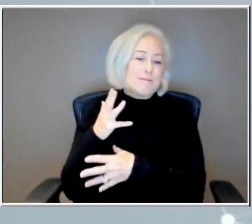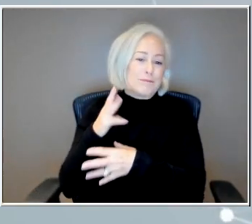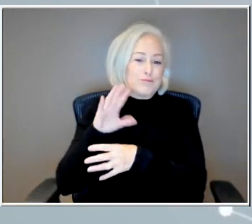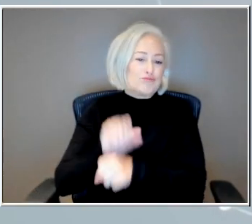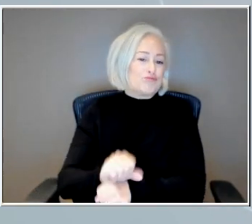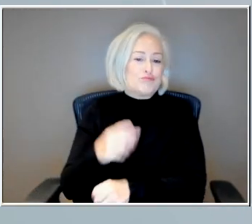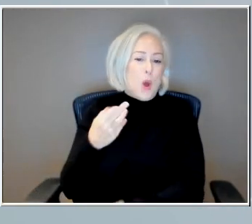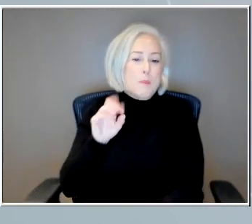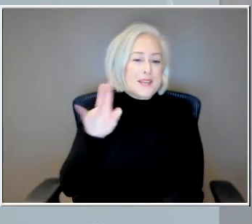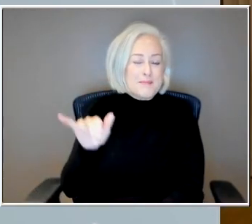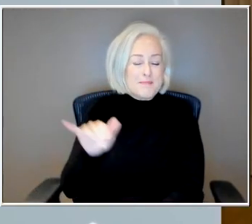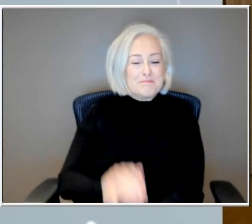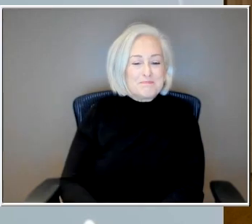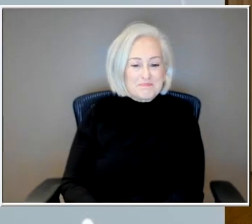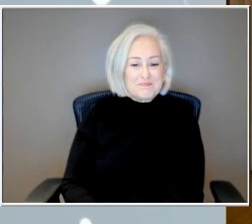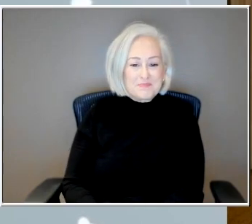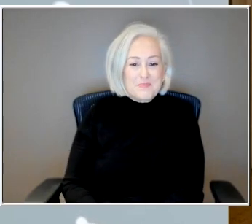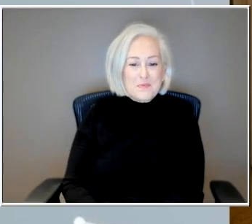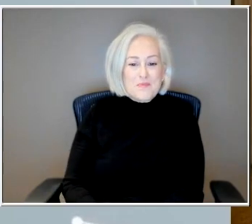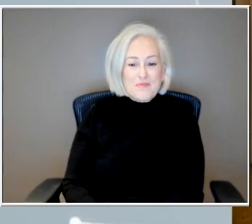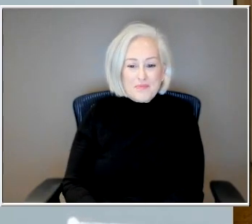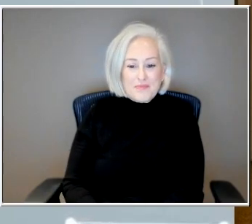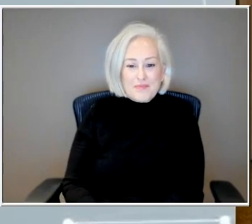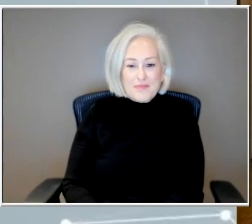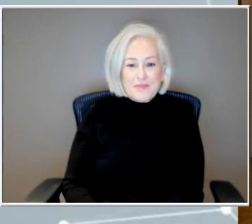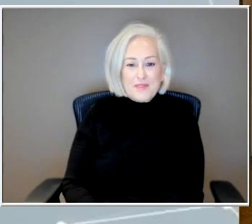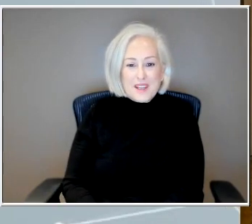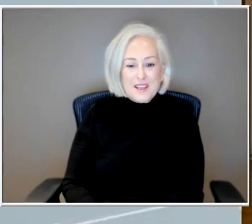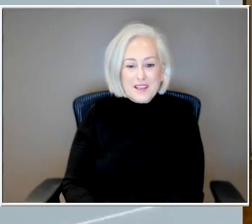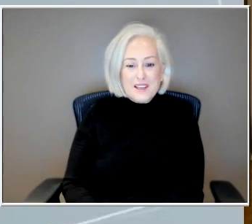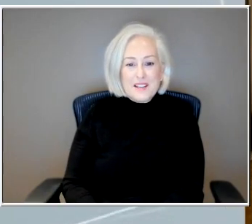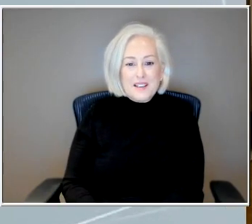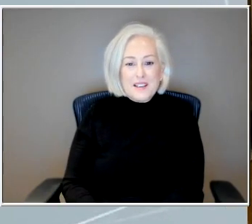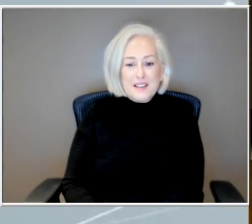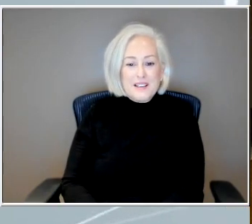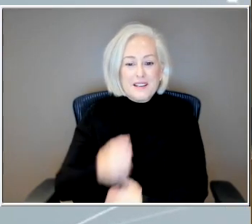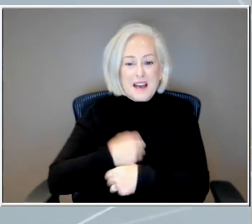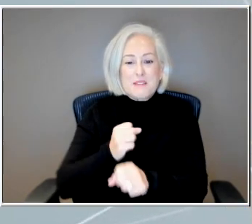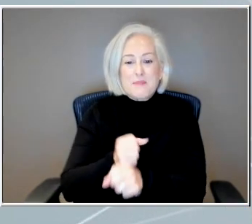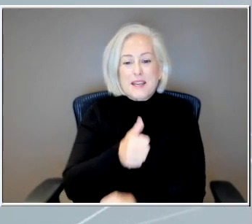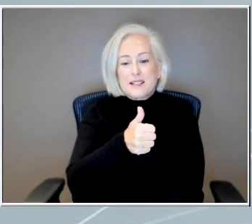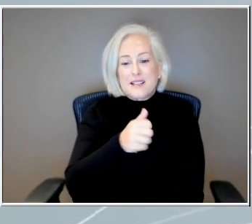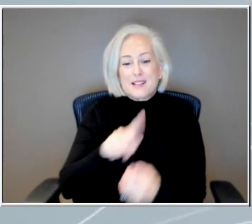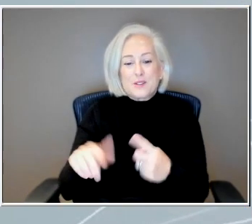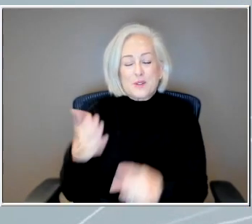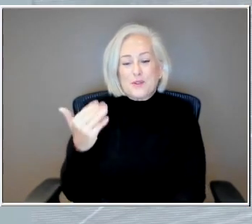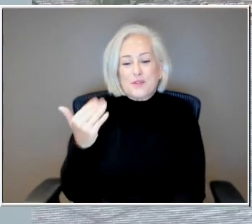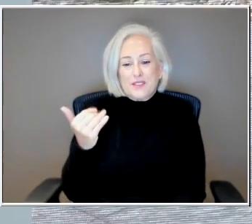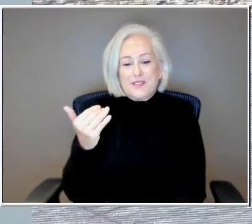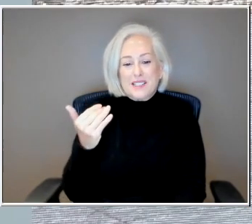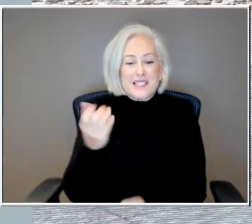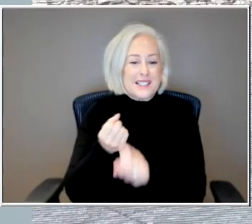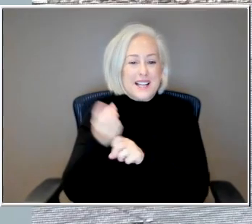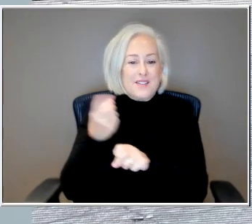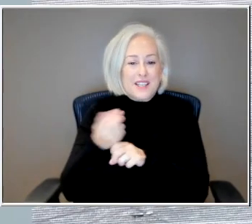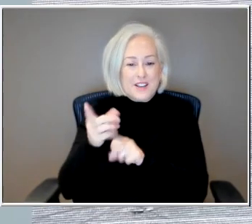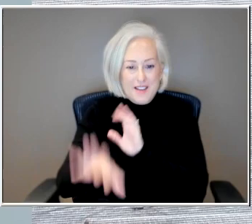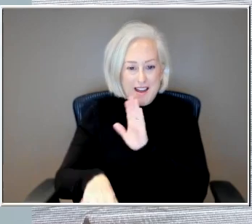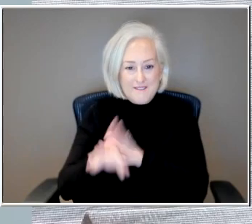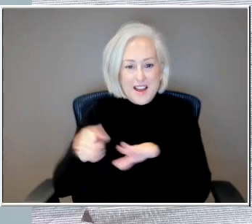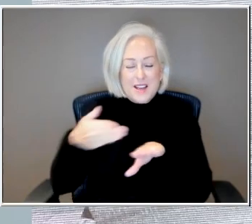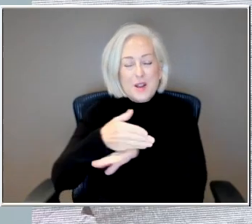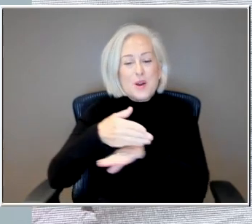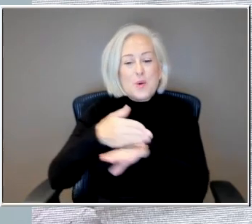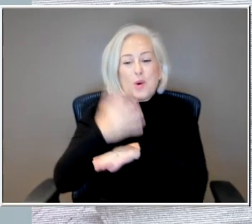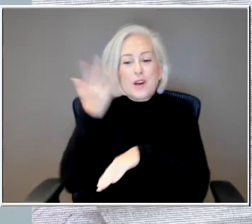Yeah, there it is. I make maybe 10 or 15 a year. I find them in the woods. They're one of a